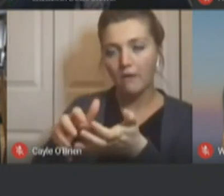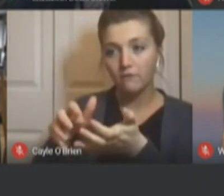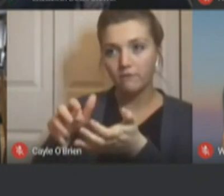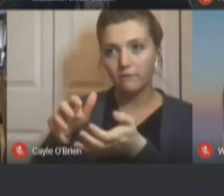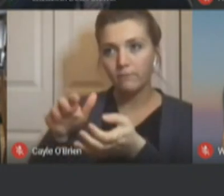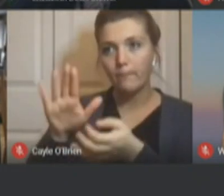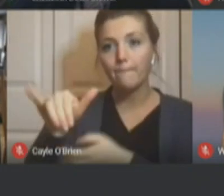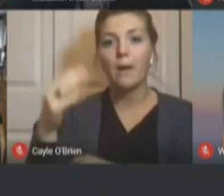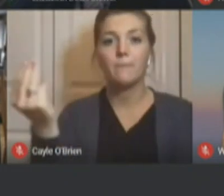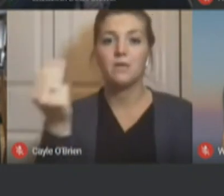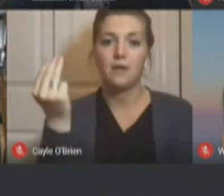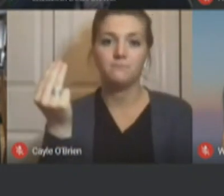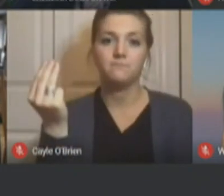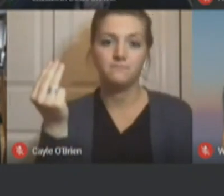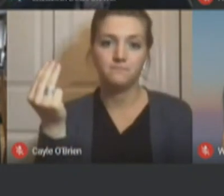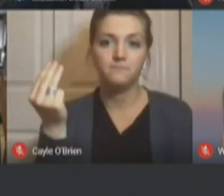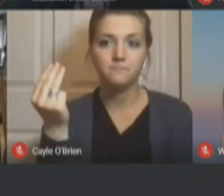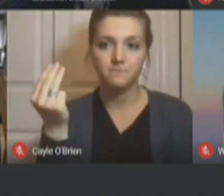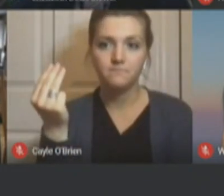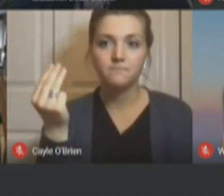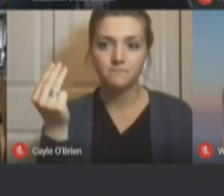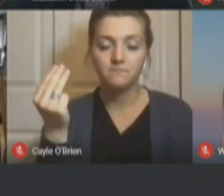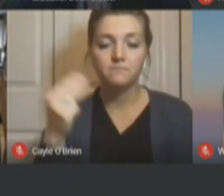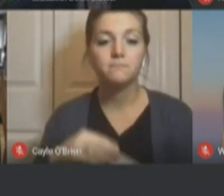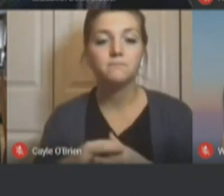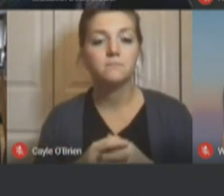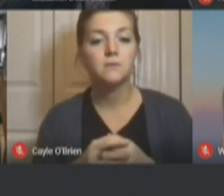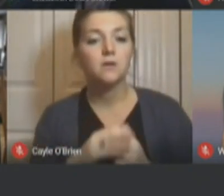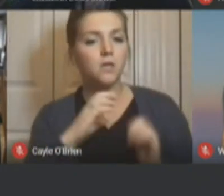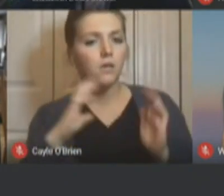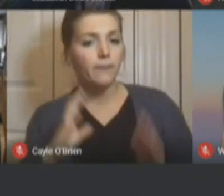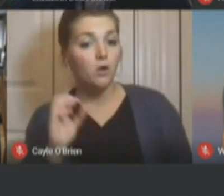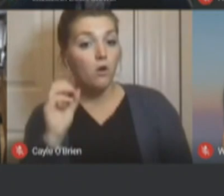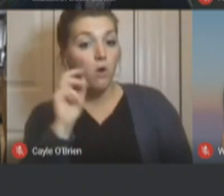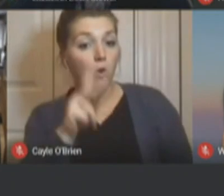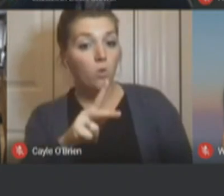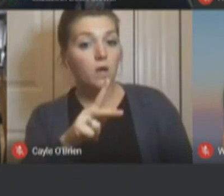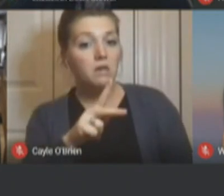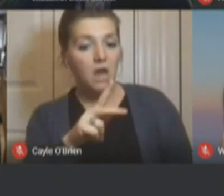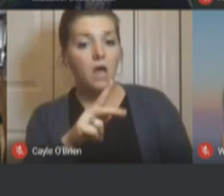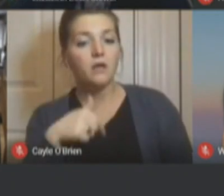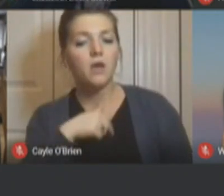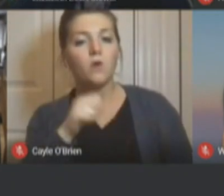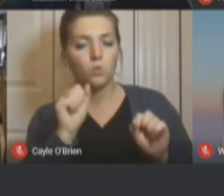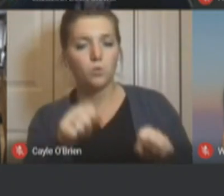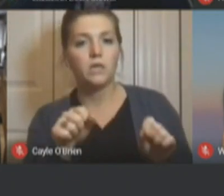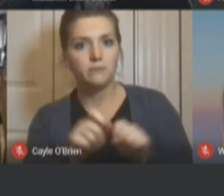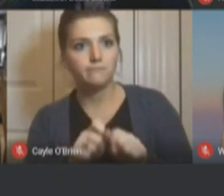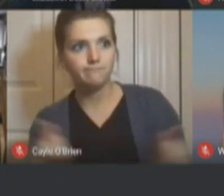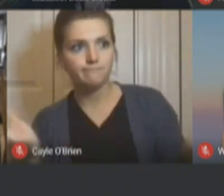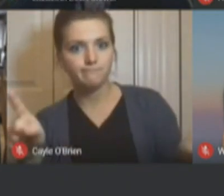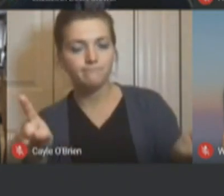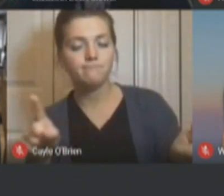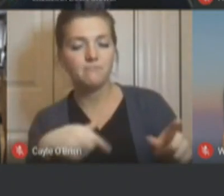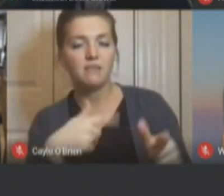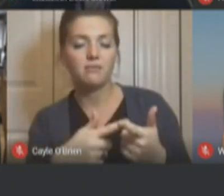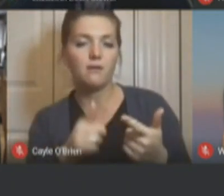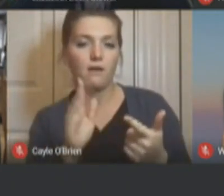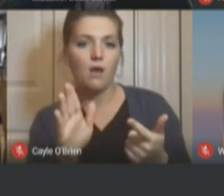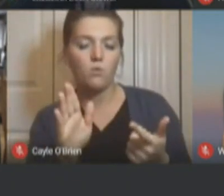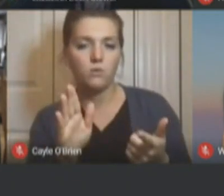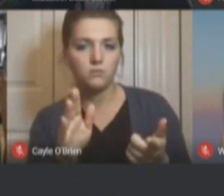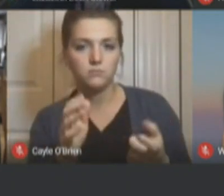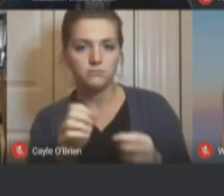Monday. Okay, great. And we can recirculate that, and then I can get it right out. And even though it may be past